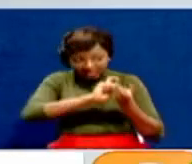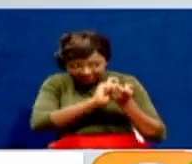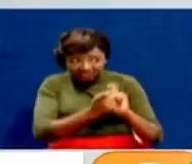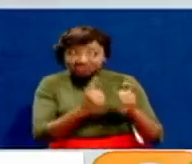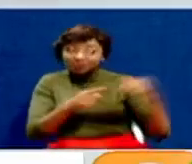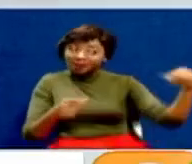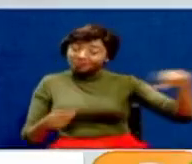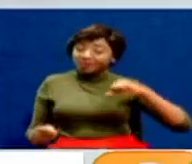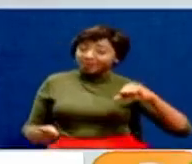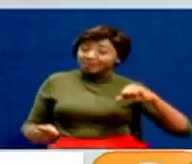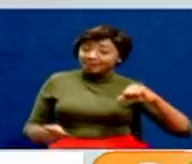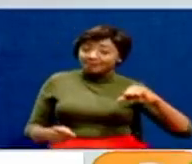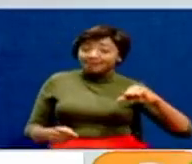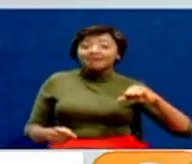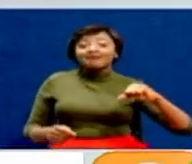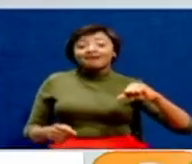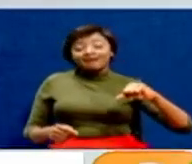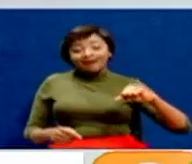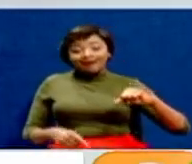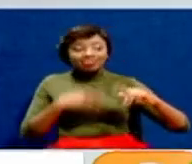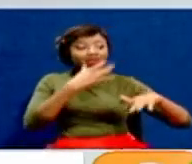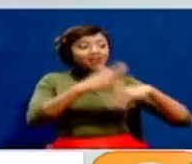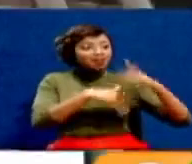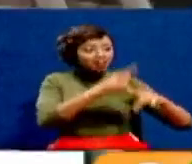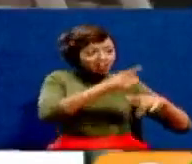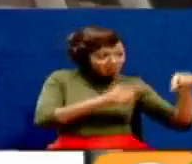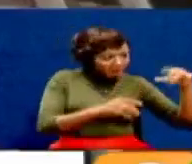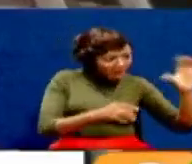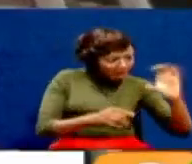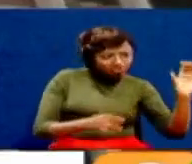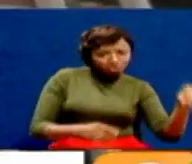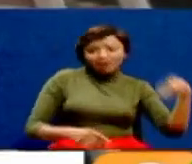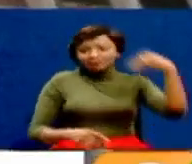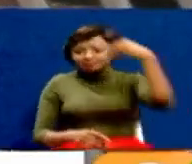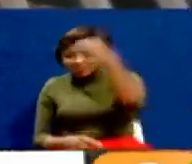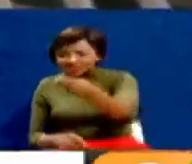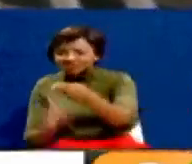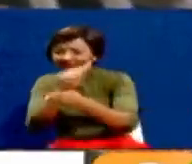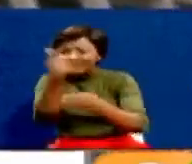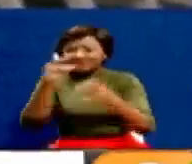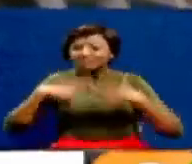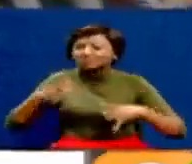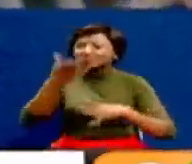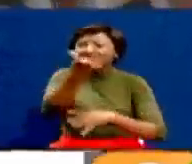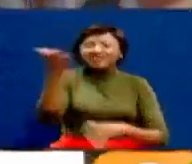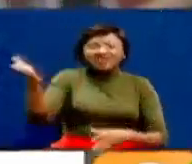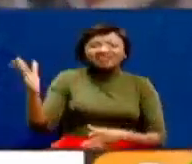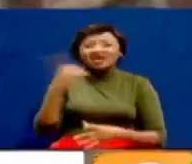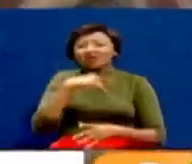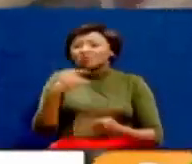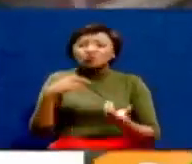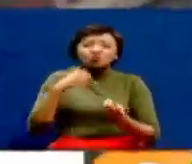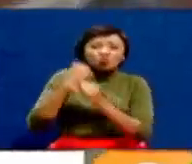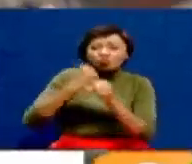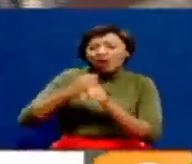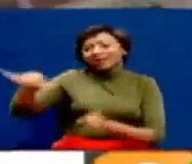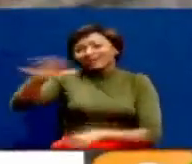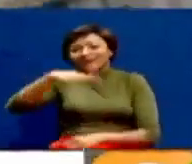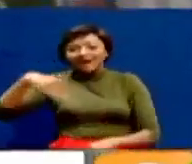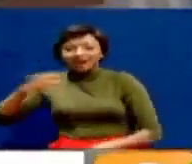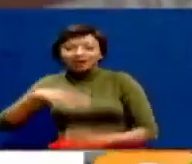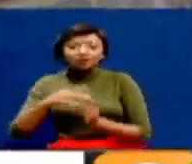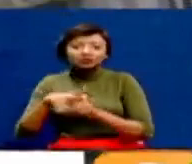The juniors then hand the clients to brokers who cut the deal. The brokers are said to be individuals who hang around Steamer Plaza